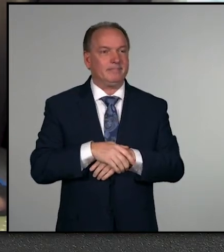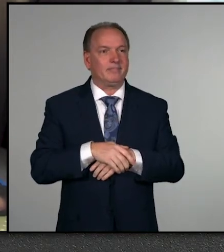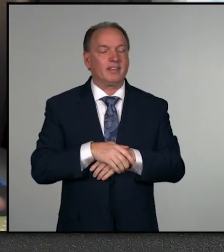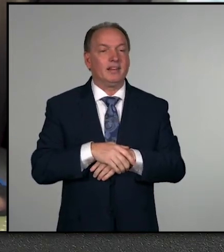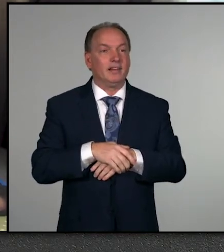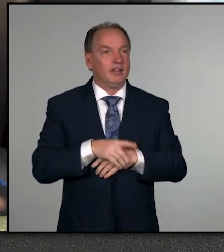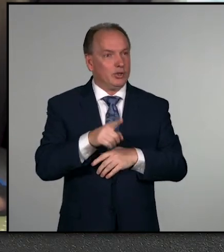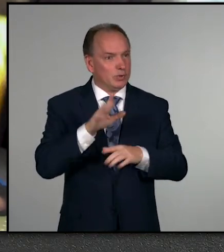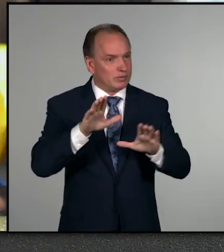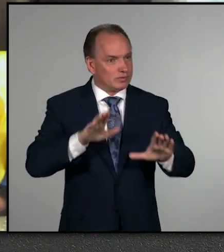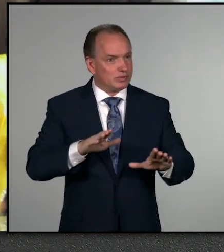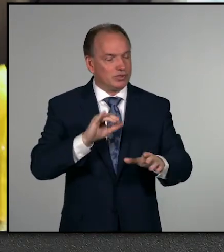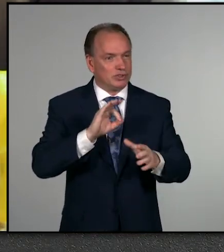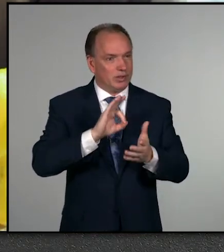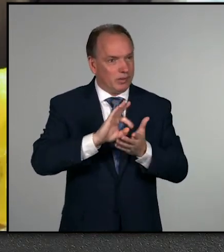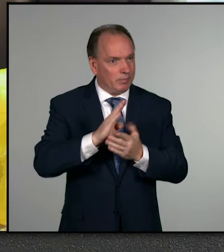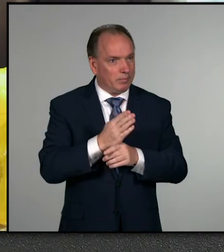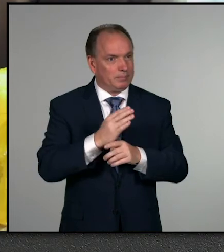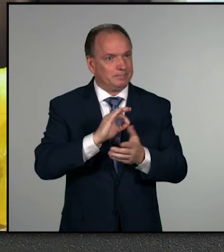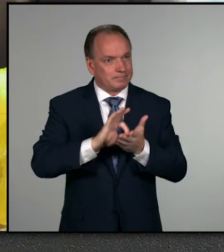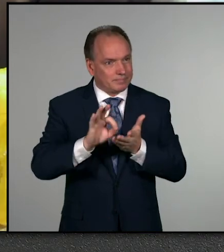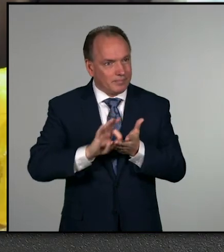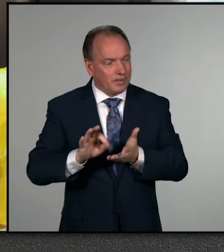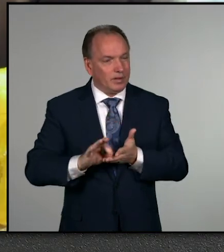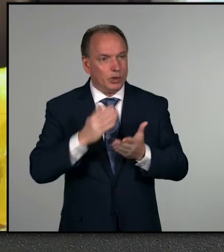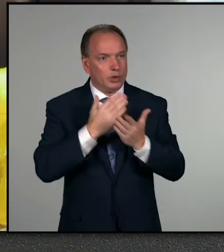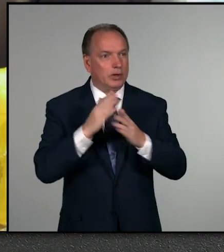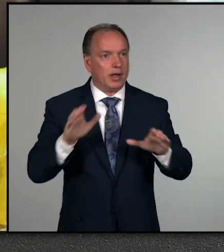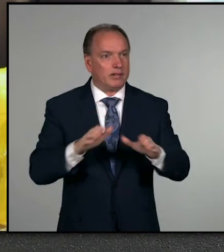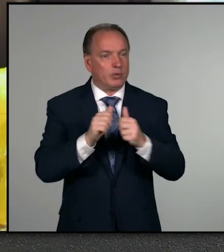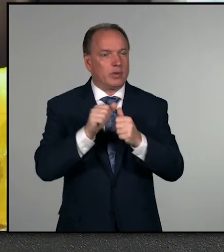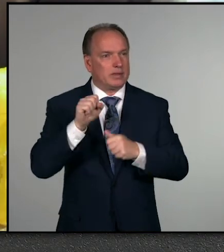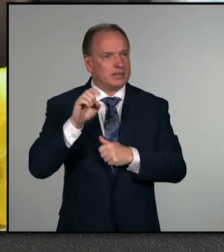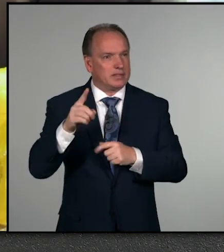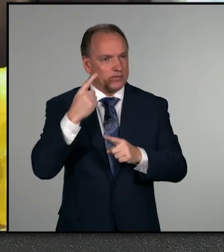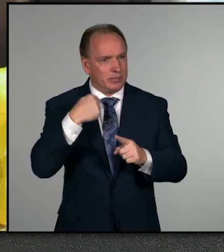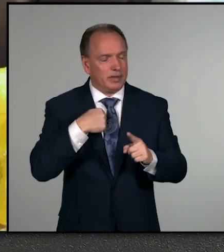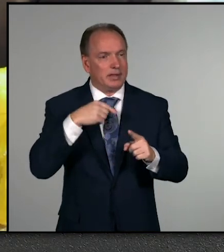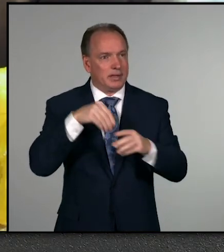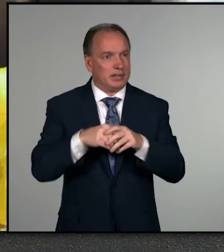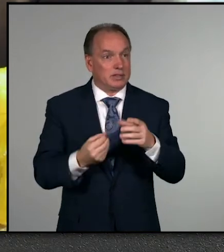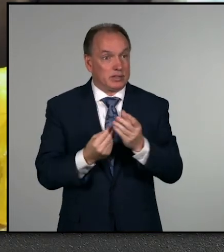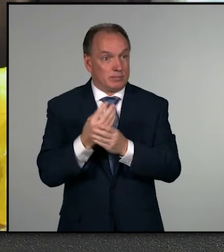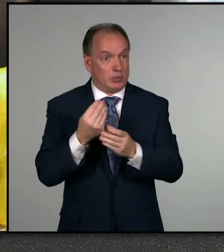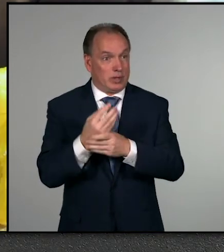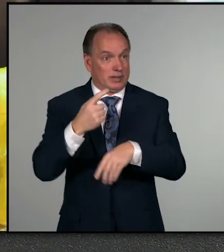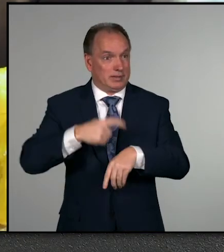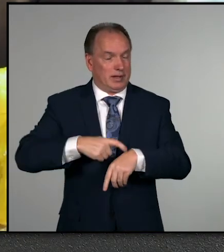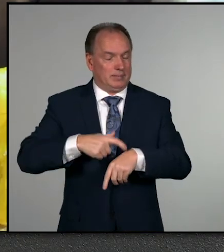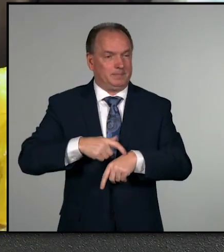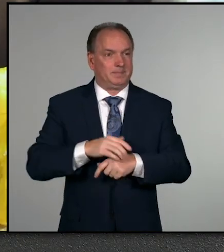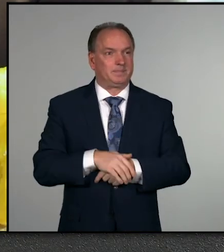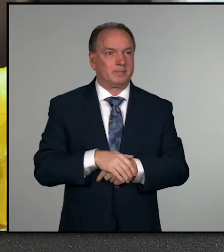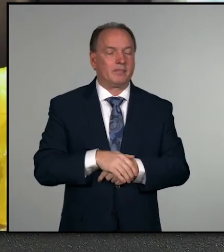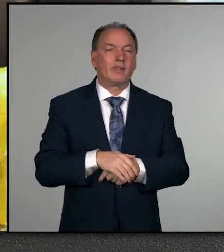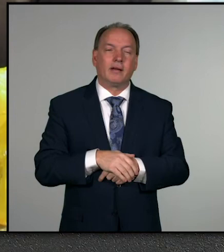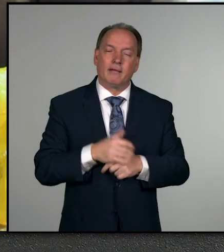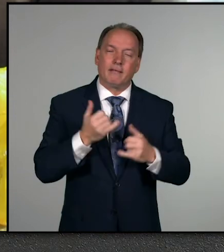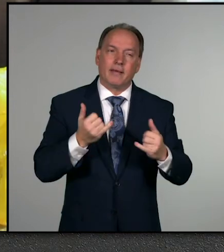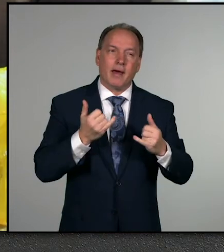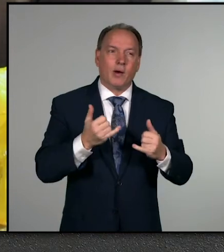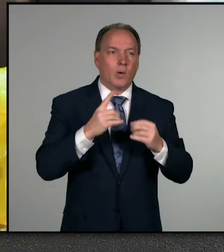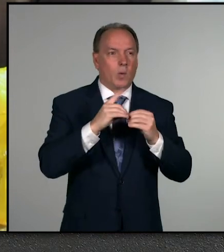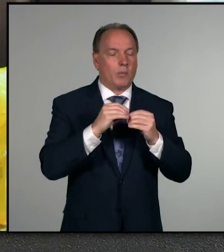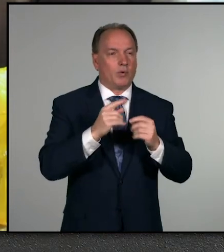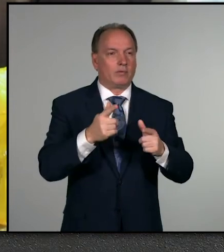Wonderful. You did some good counting and some good activities with the seeds for me in the springtime. I'm going to leave you